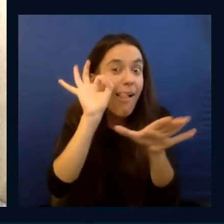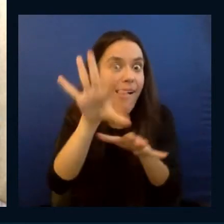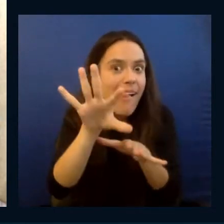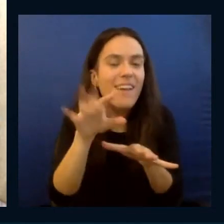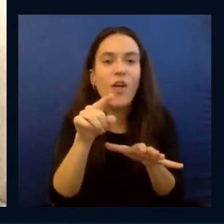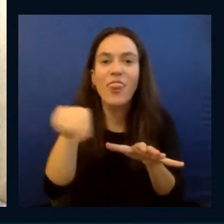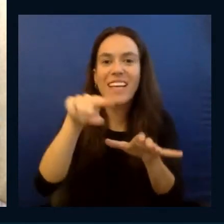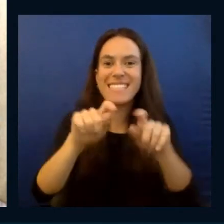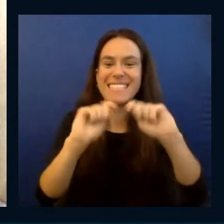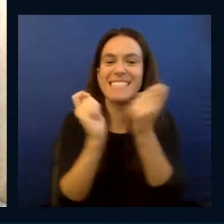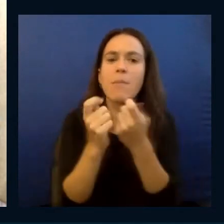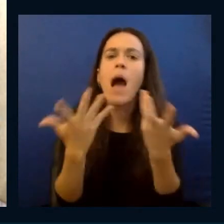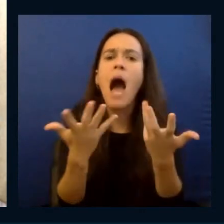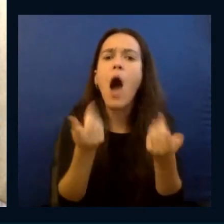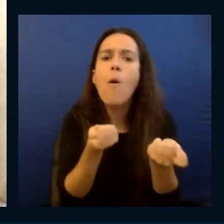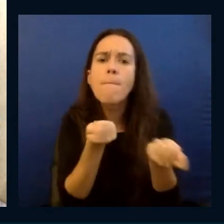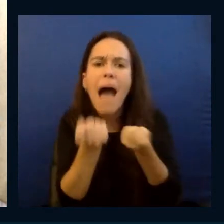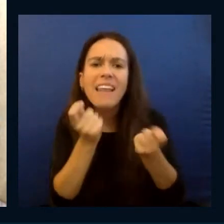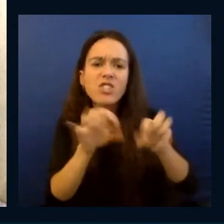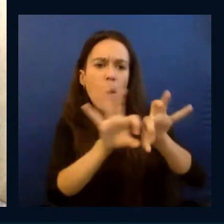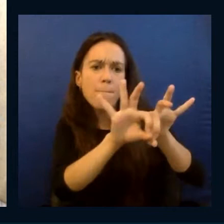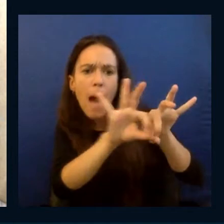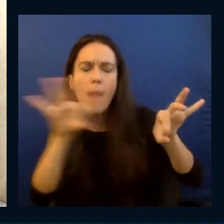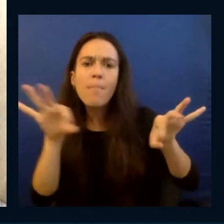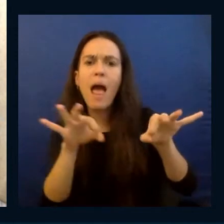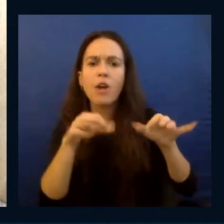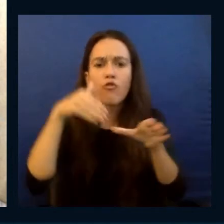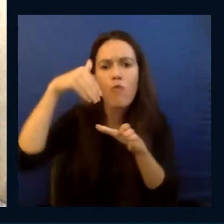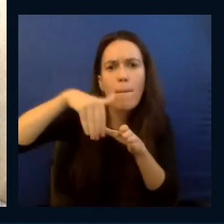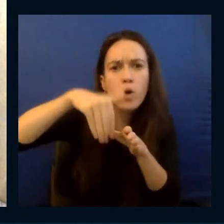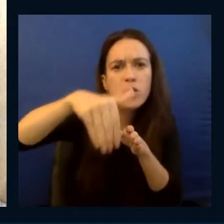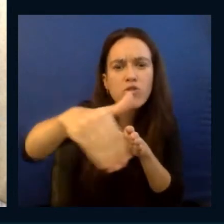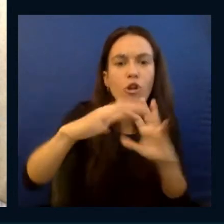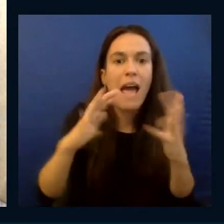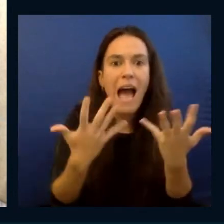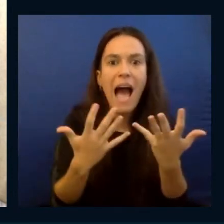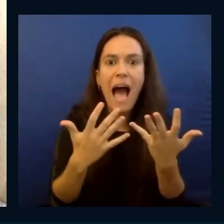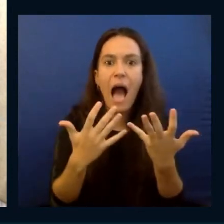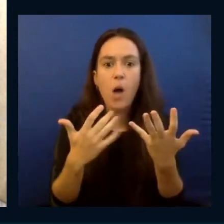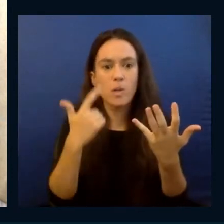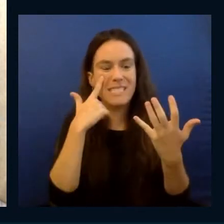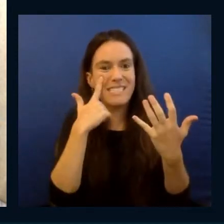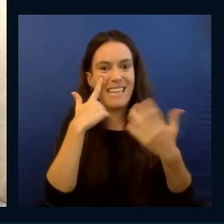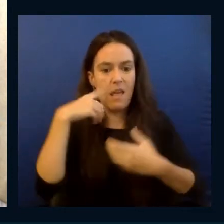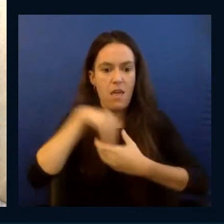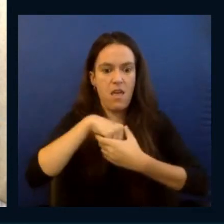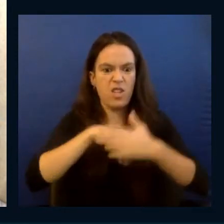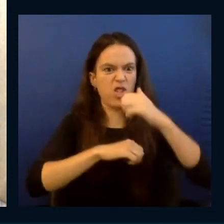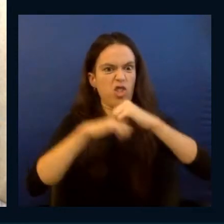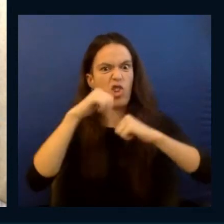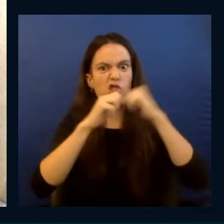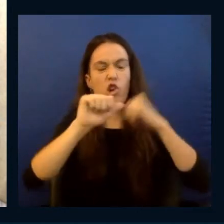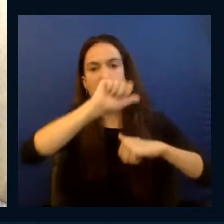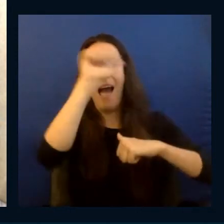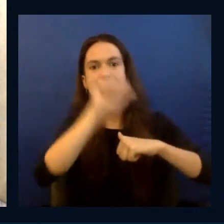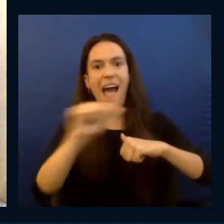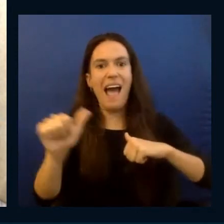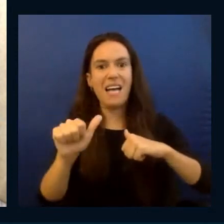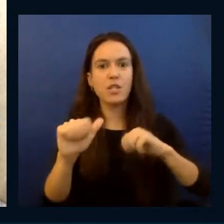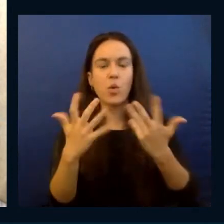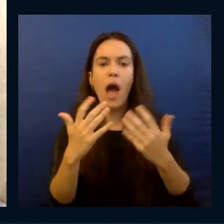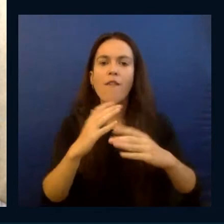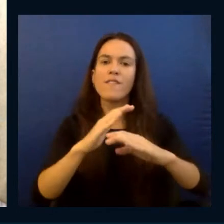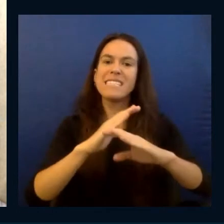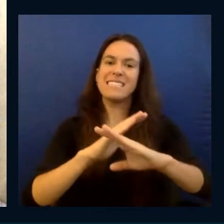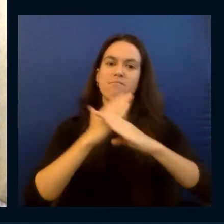their repositories and pipelines, and how to keep redeploying infrastructure to Azure can be done in a controlled and safe